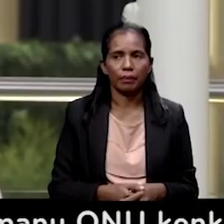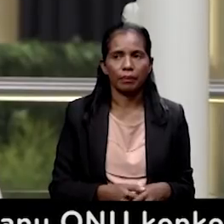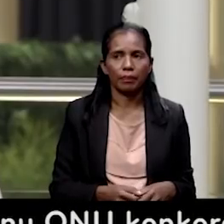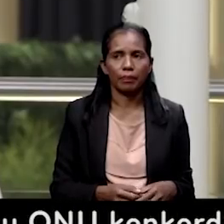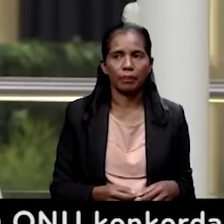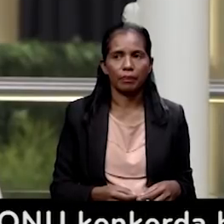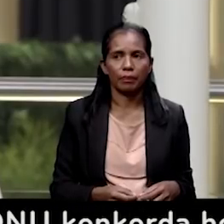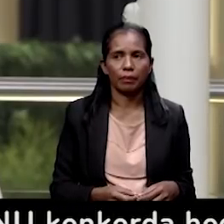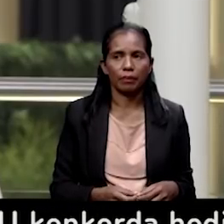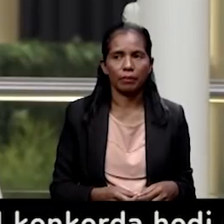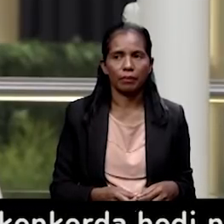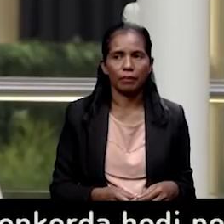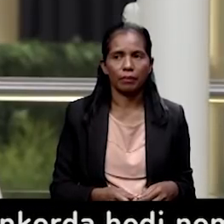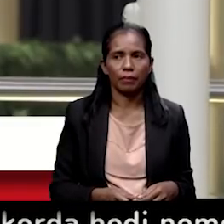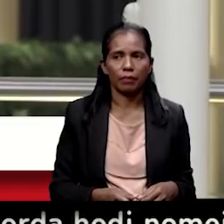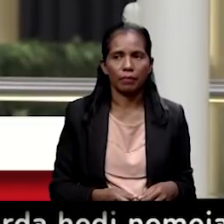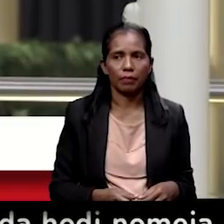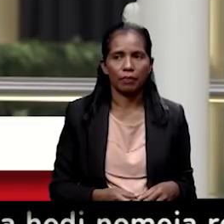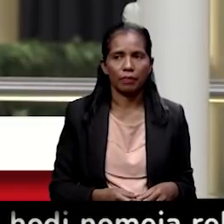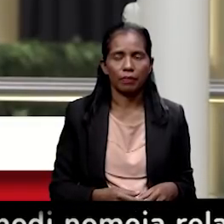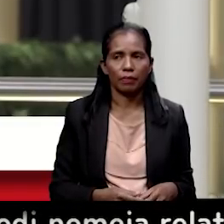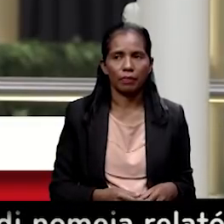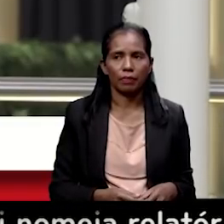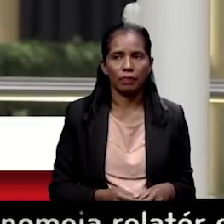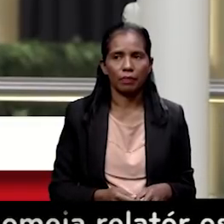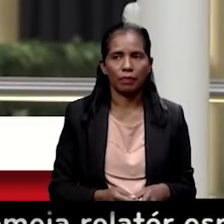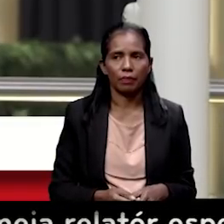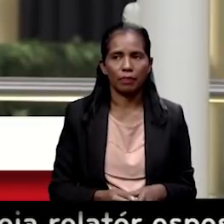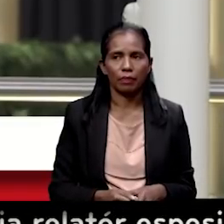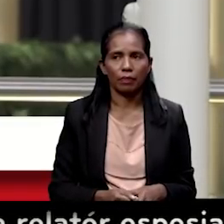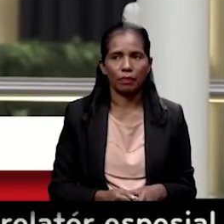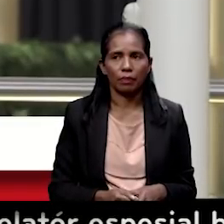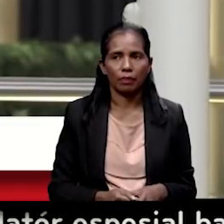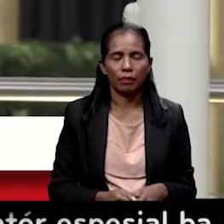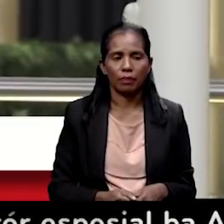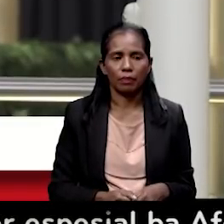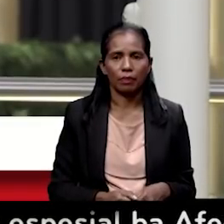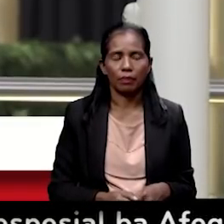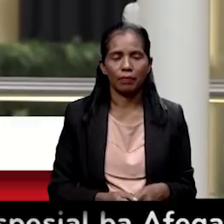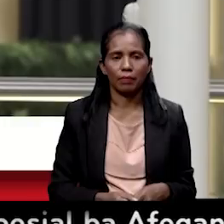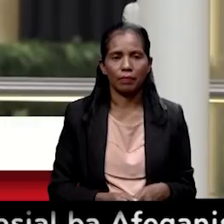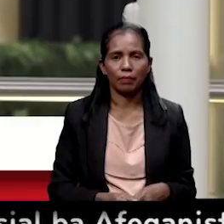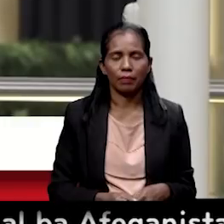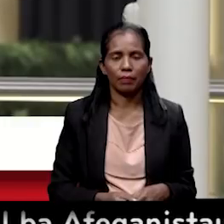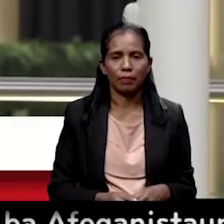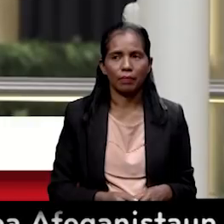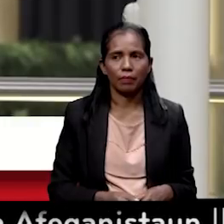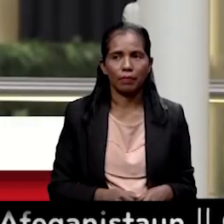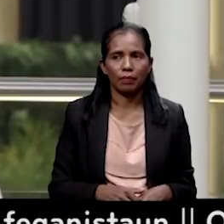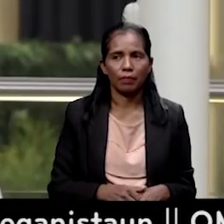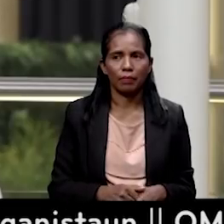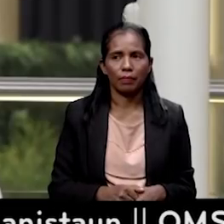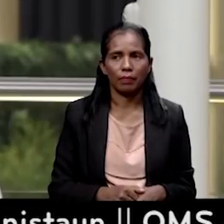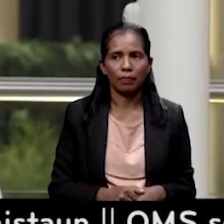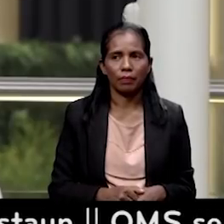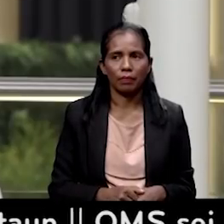1925. In fact, during the 6 months of the expo, the world gathered in Dubai to celebrate life with ASF on